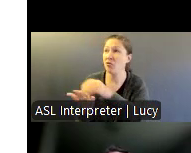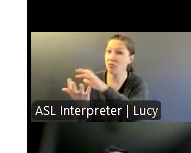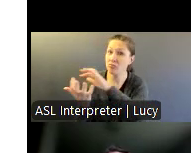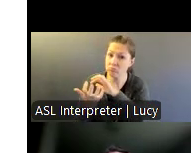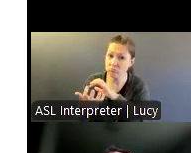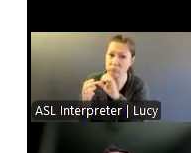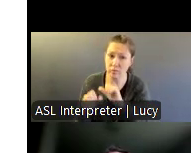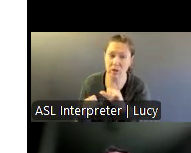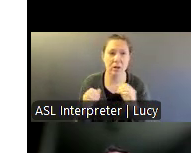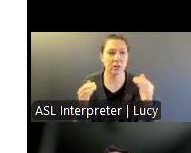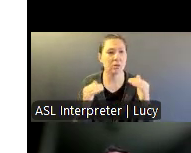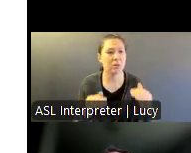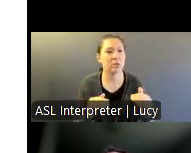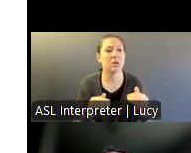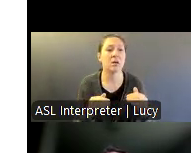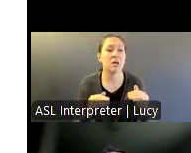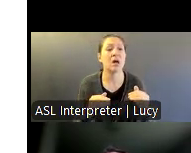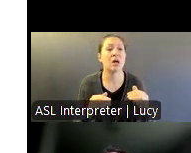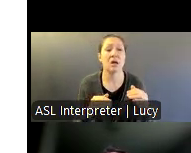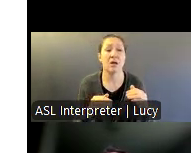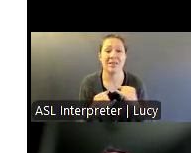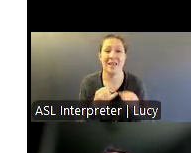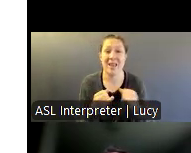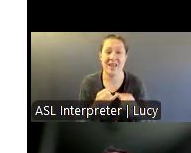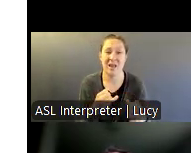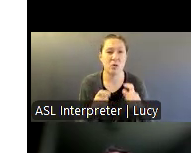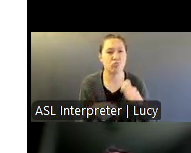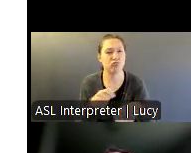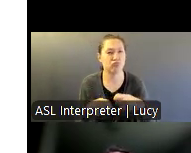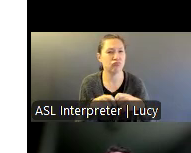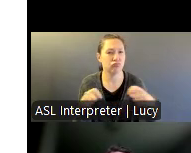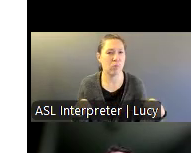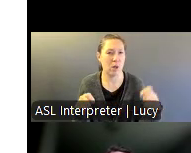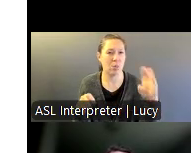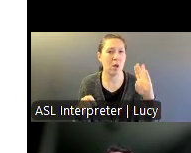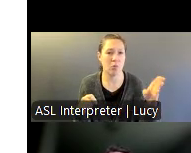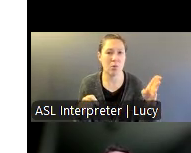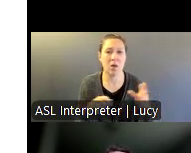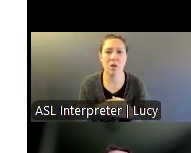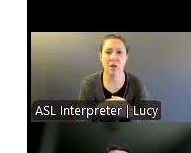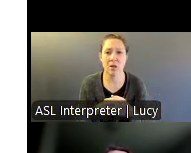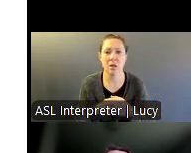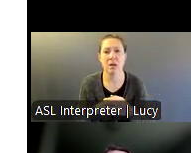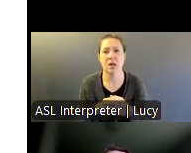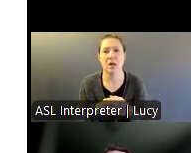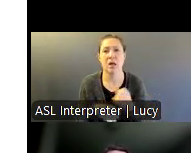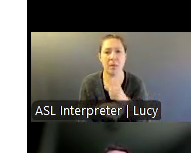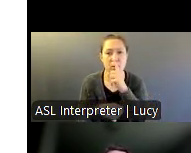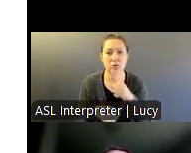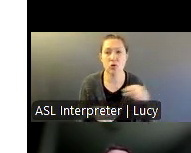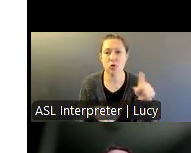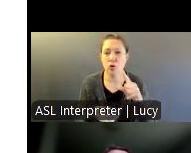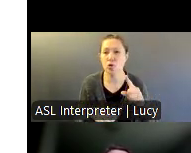And then we will wrap up and make sure you all know how to request data if you'd like